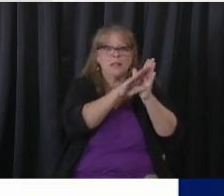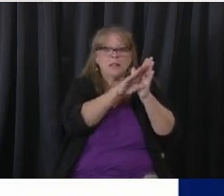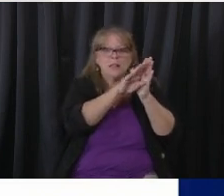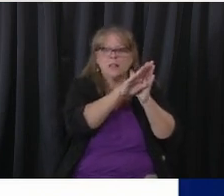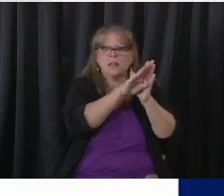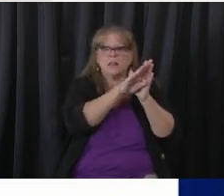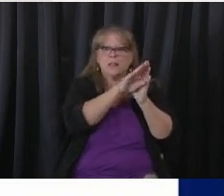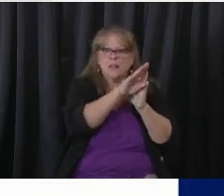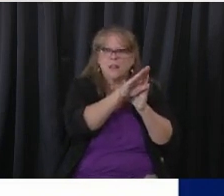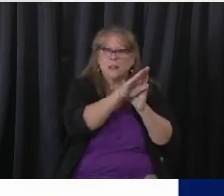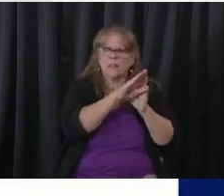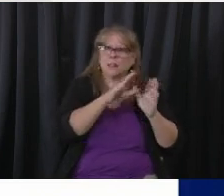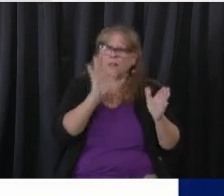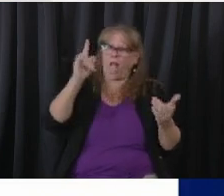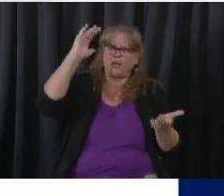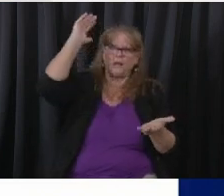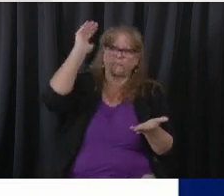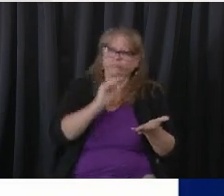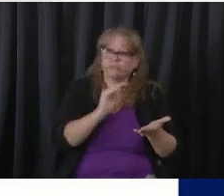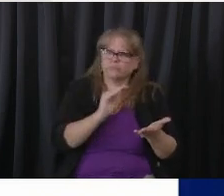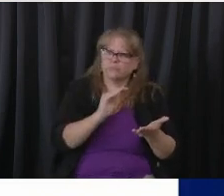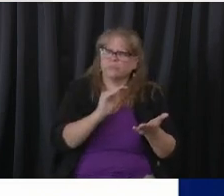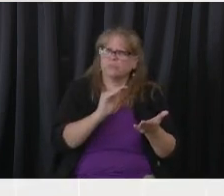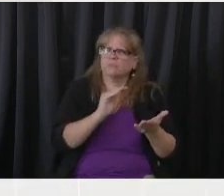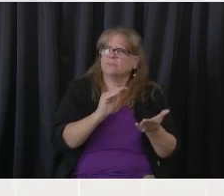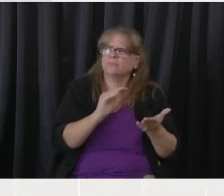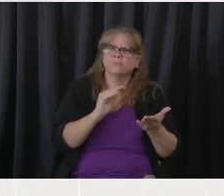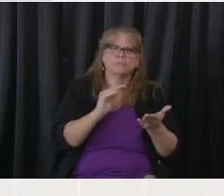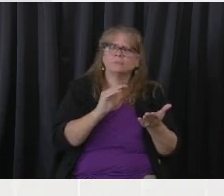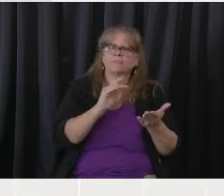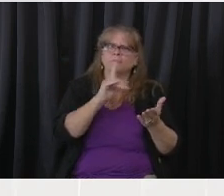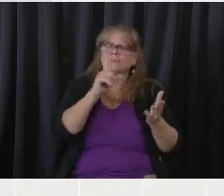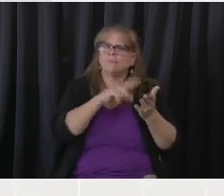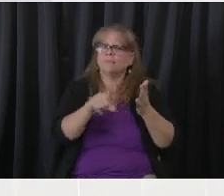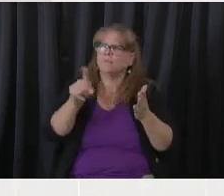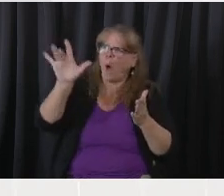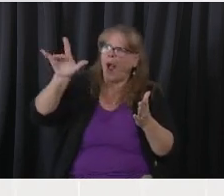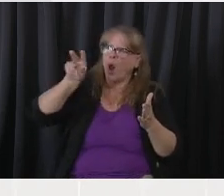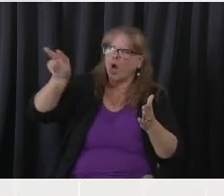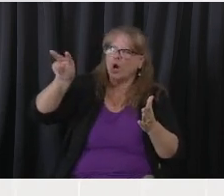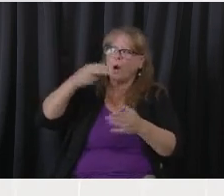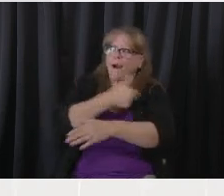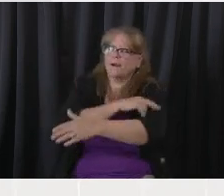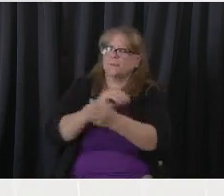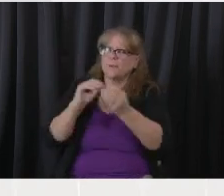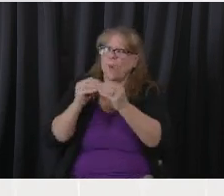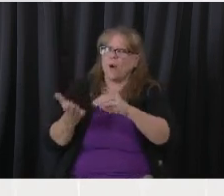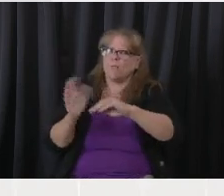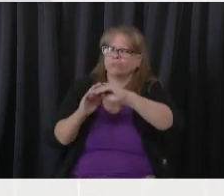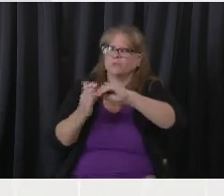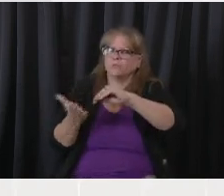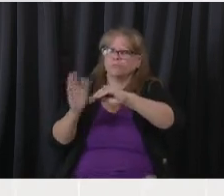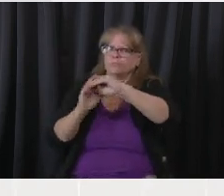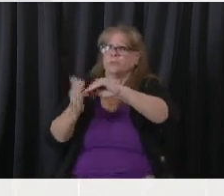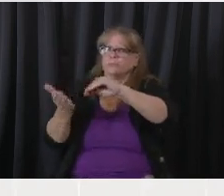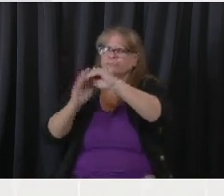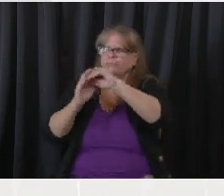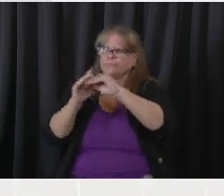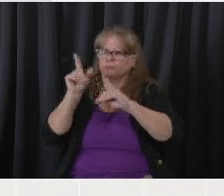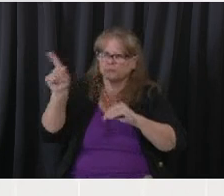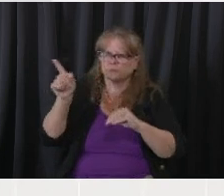state. And we'll talk about that in just a second. Next slide. But I wanted to share this figure with you as well, which shows